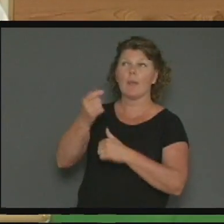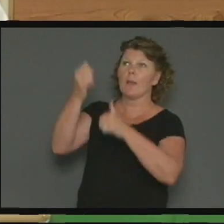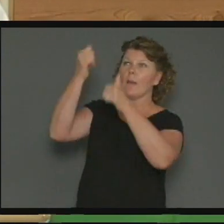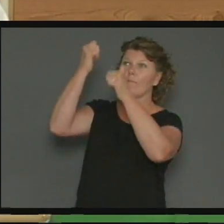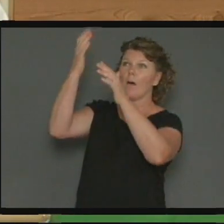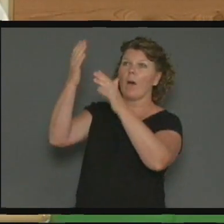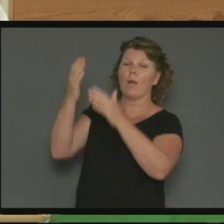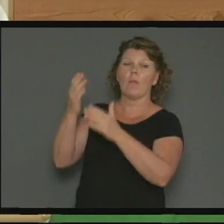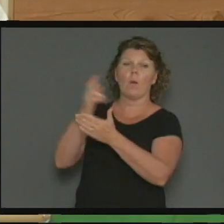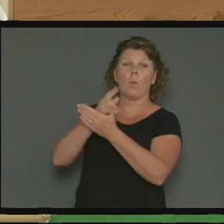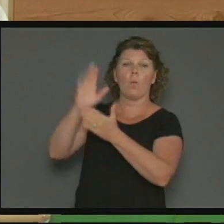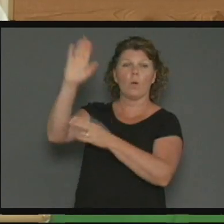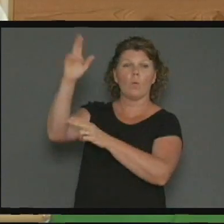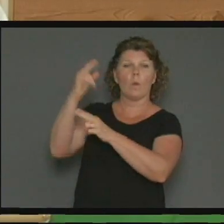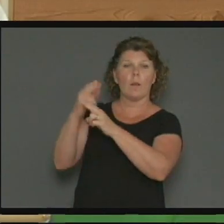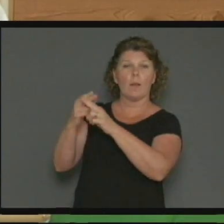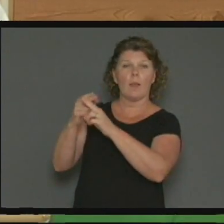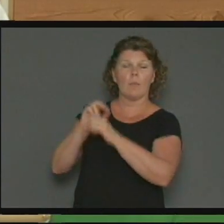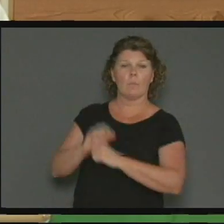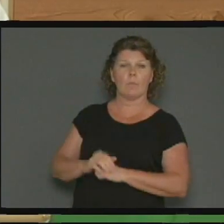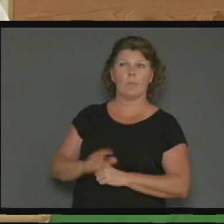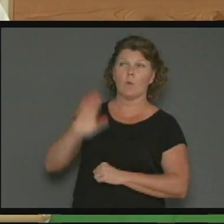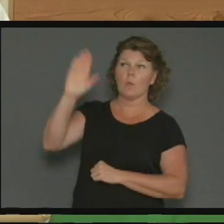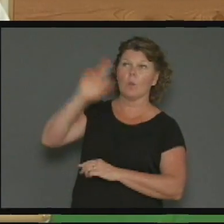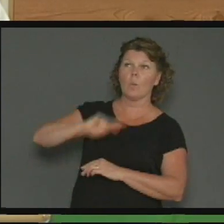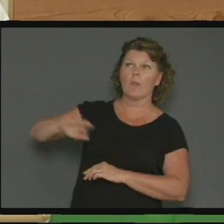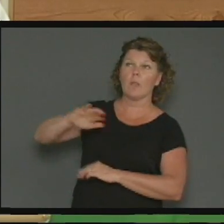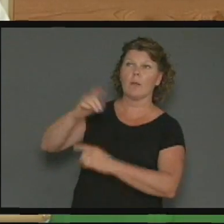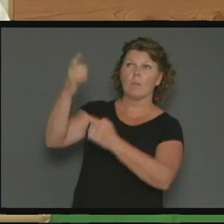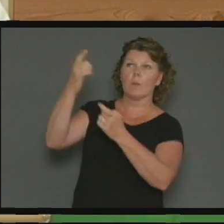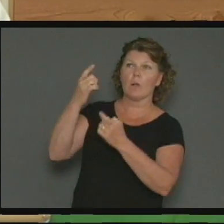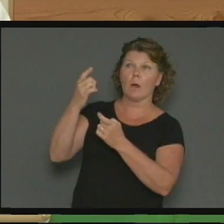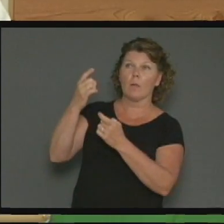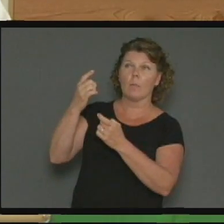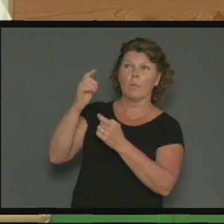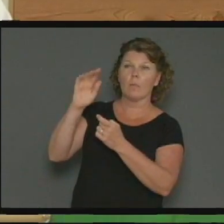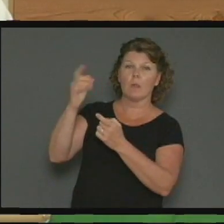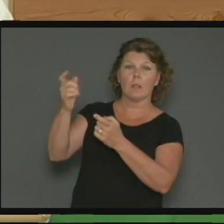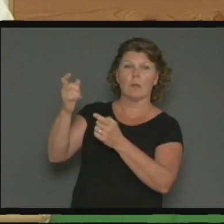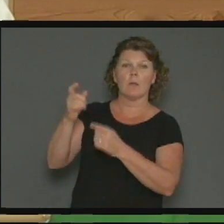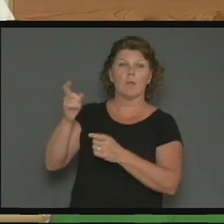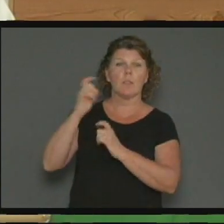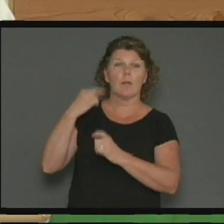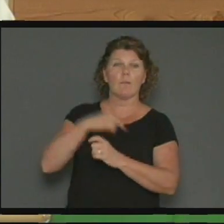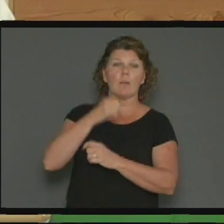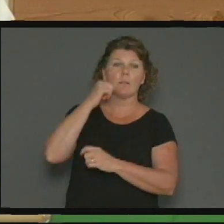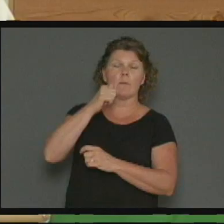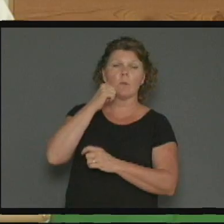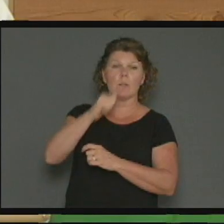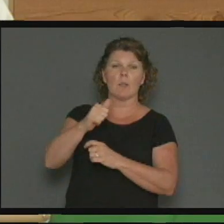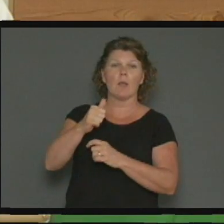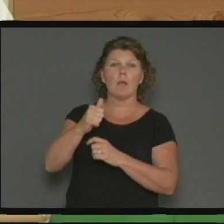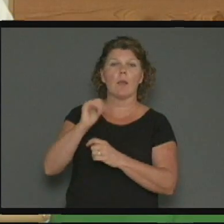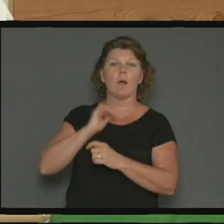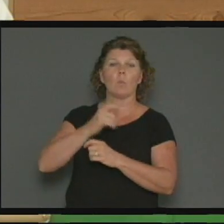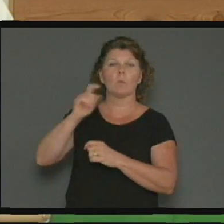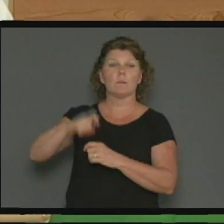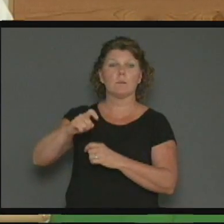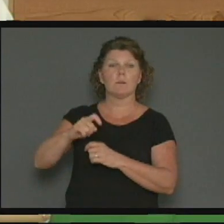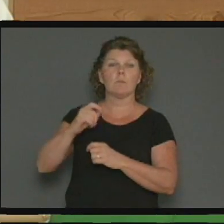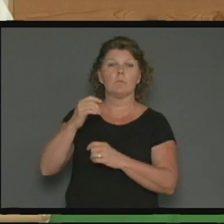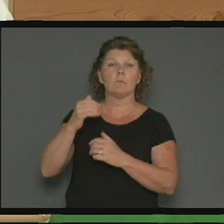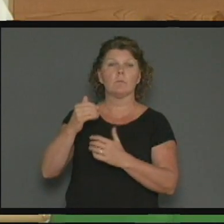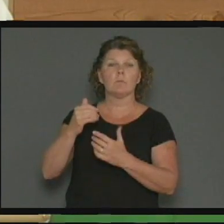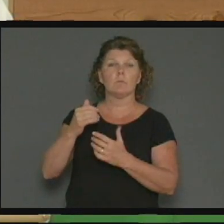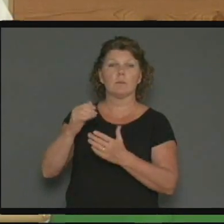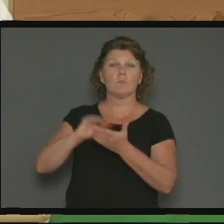Father, hallowed be your name, your kingdom come. Give us each day our daily bread, and